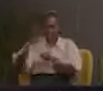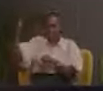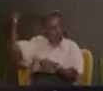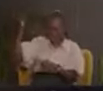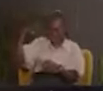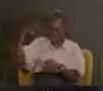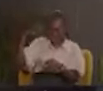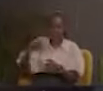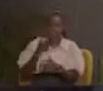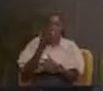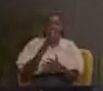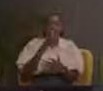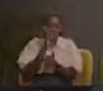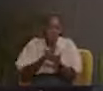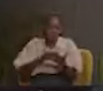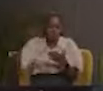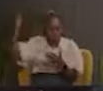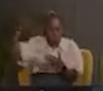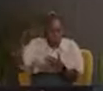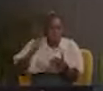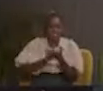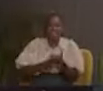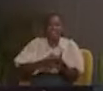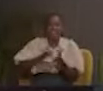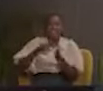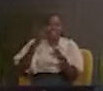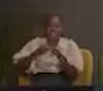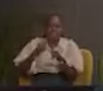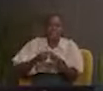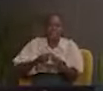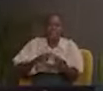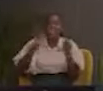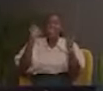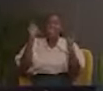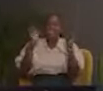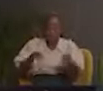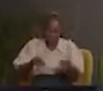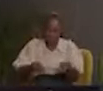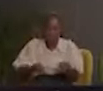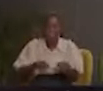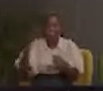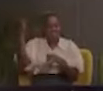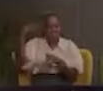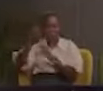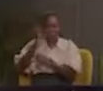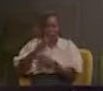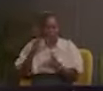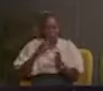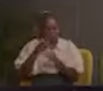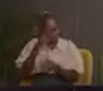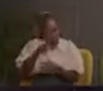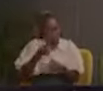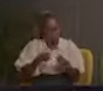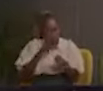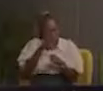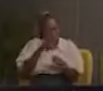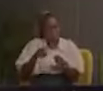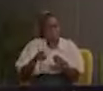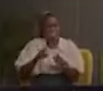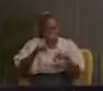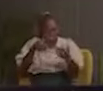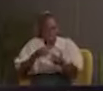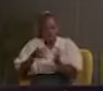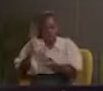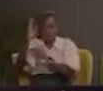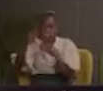are called enabling grace. God does not do it for you. He empowers you, but the doing comes from you. The enablement comes from